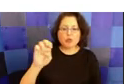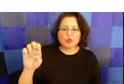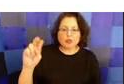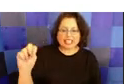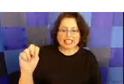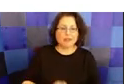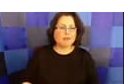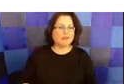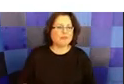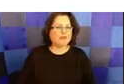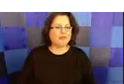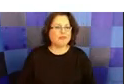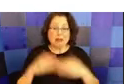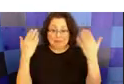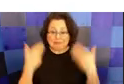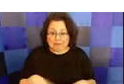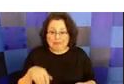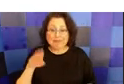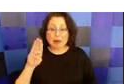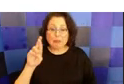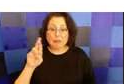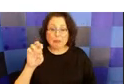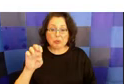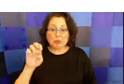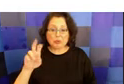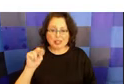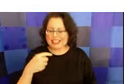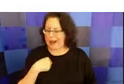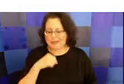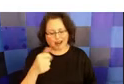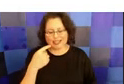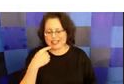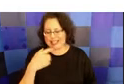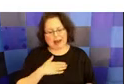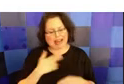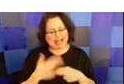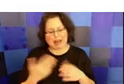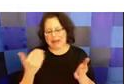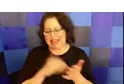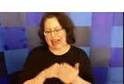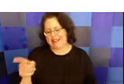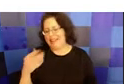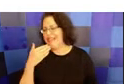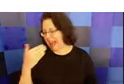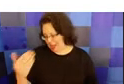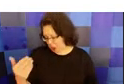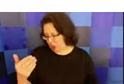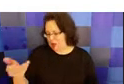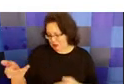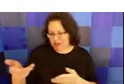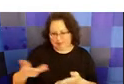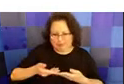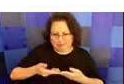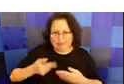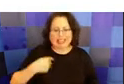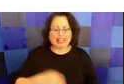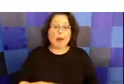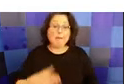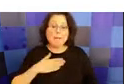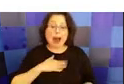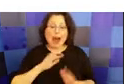David. I will not introduce myself again, since David just did an excellent job. But my role here at Port